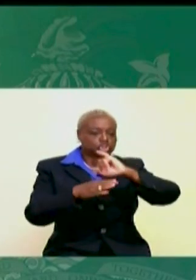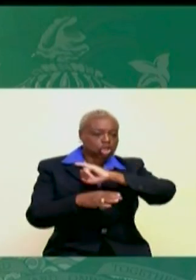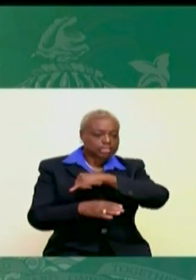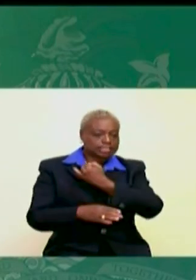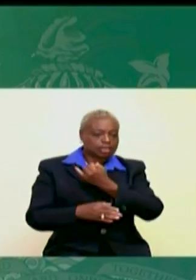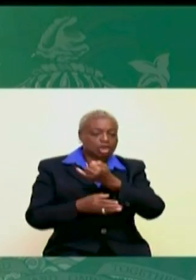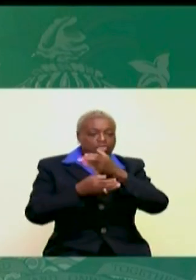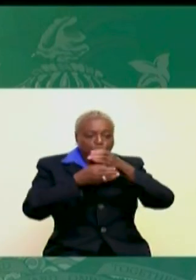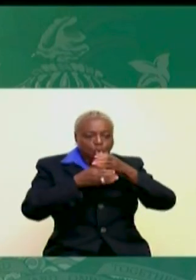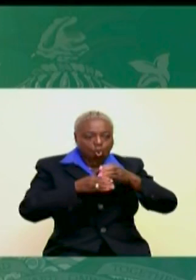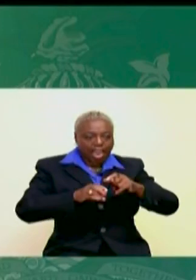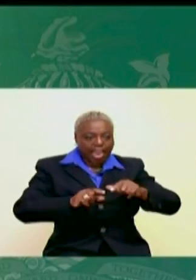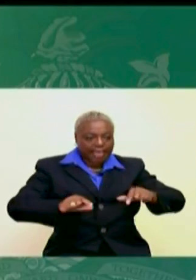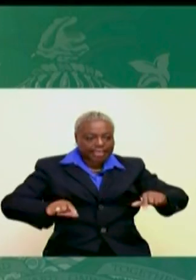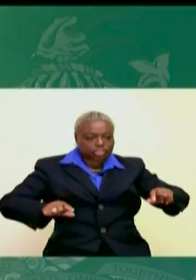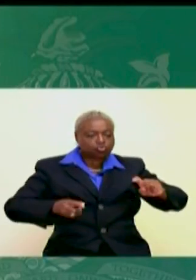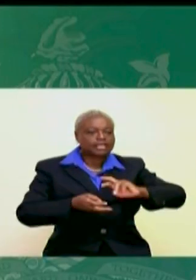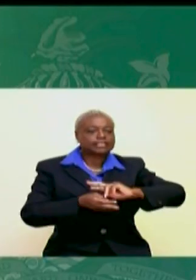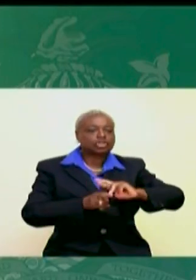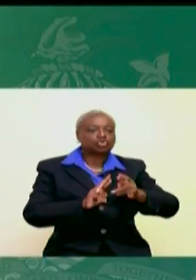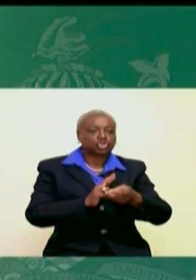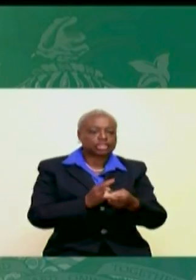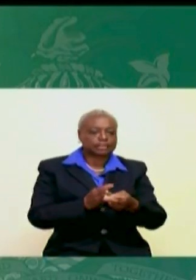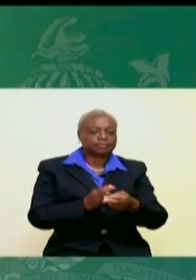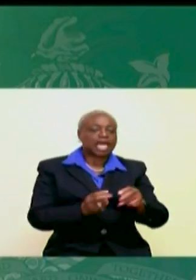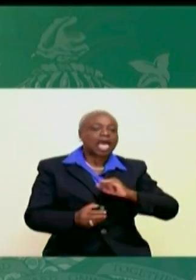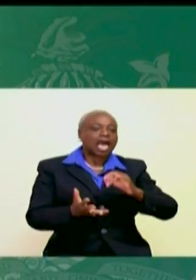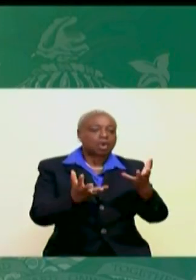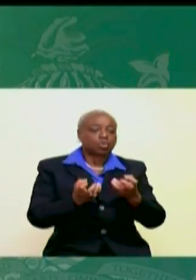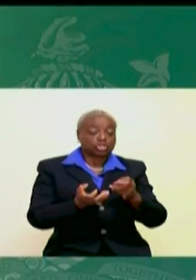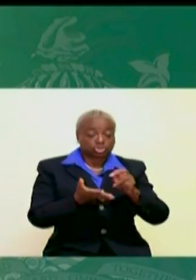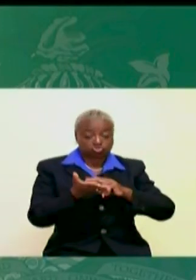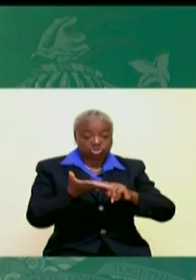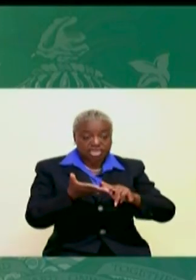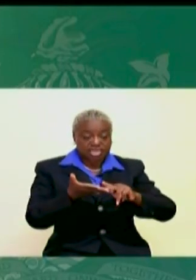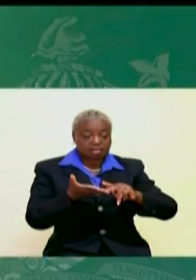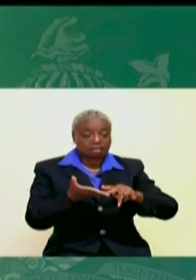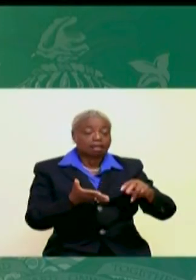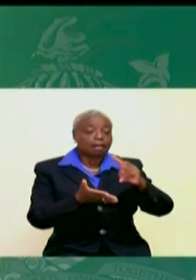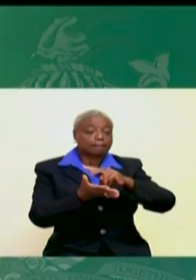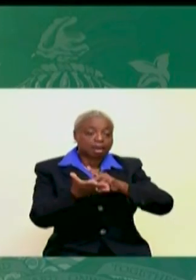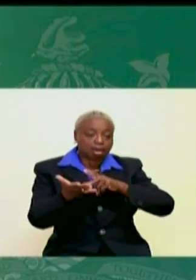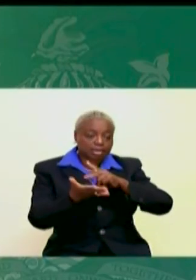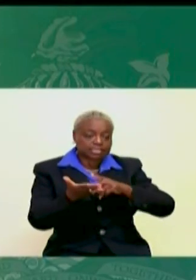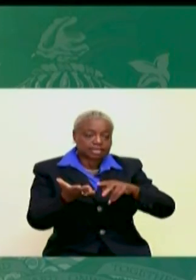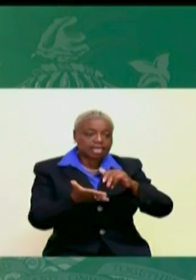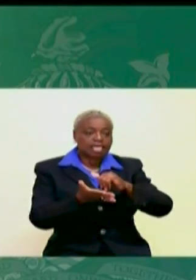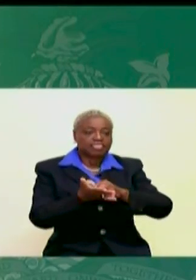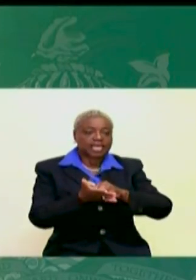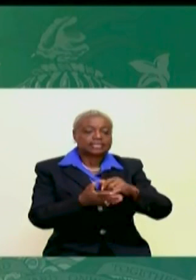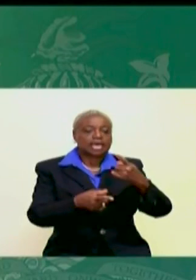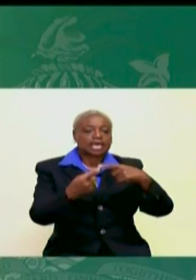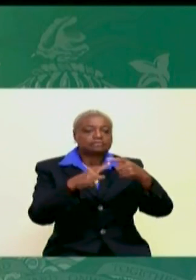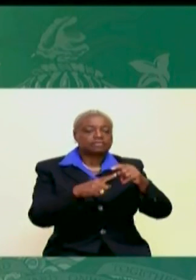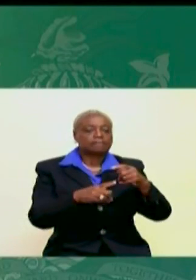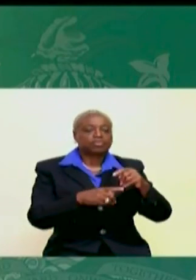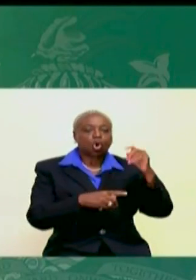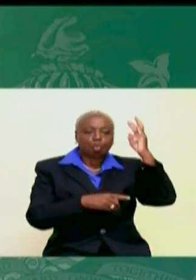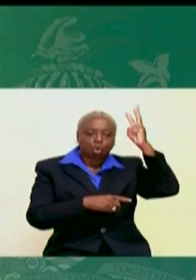Speaker. And I want to read a particular portion that comes from the Washington Post.